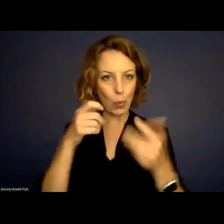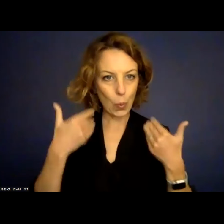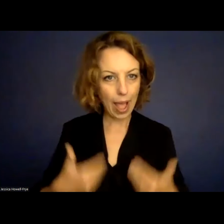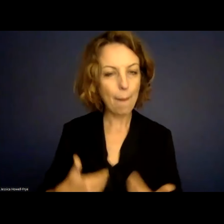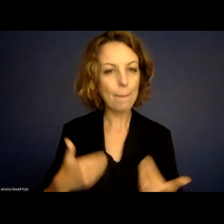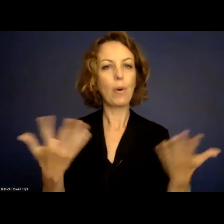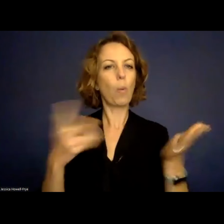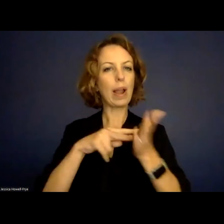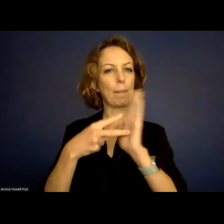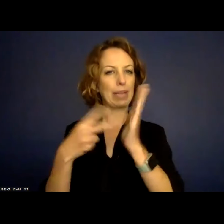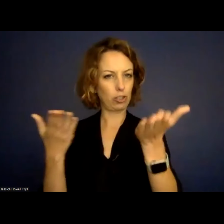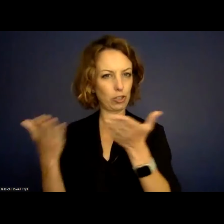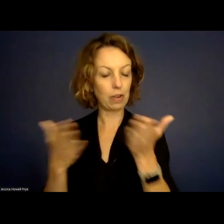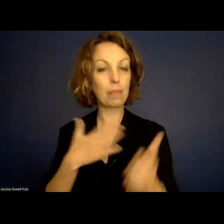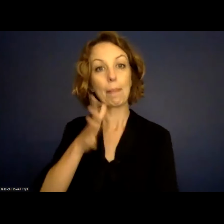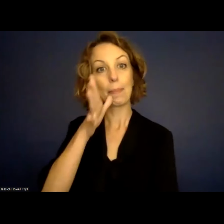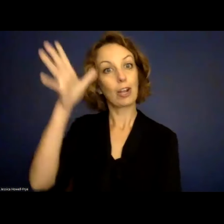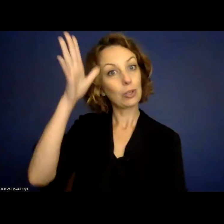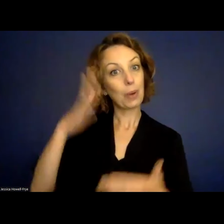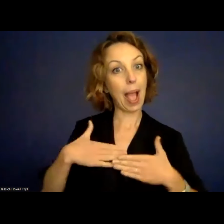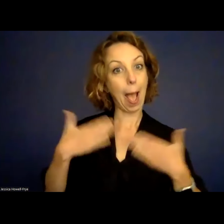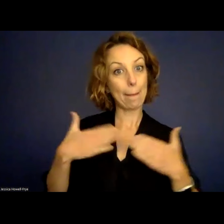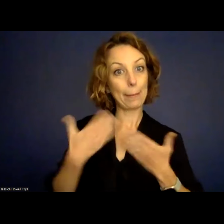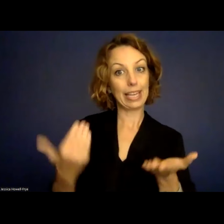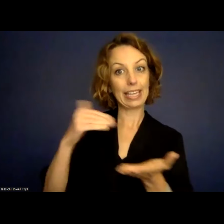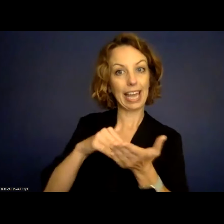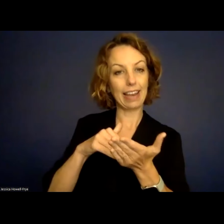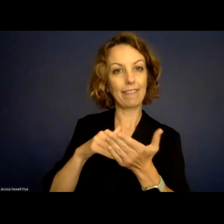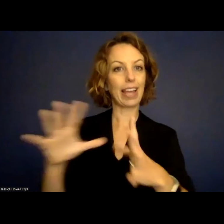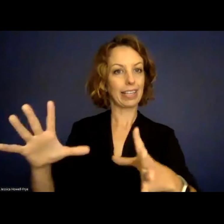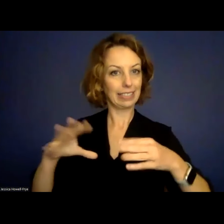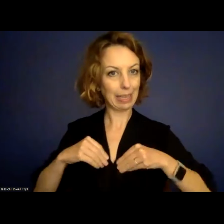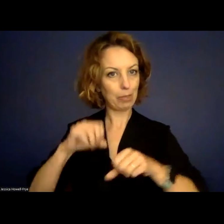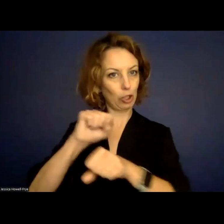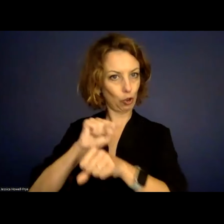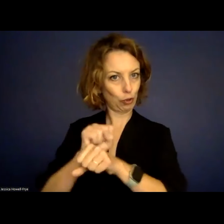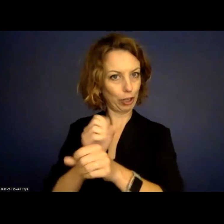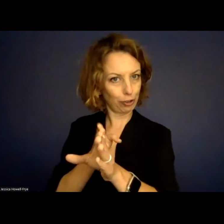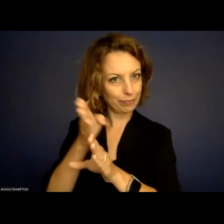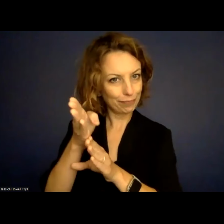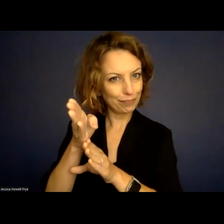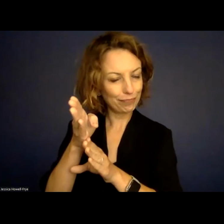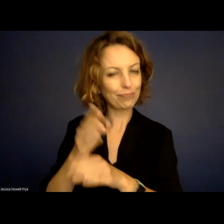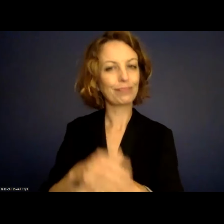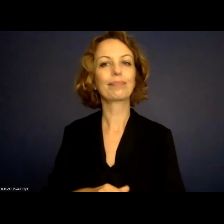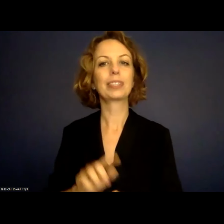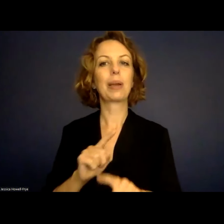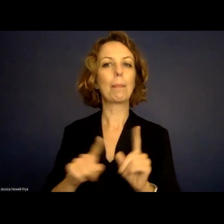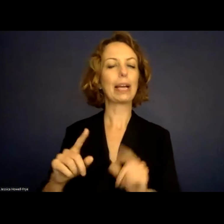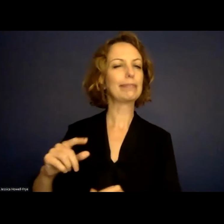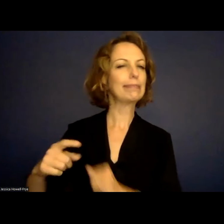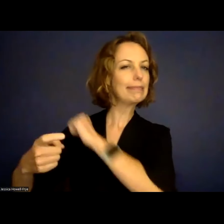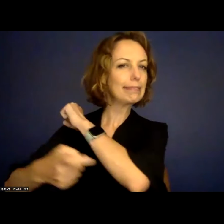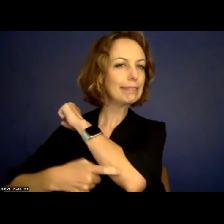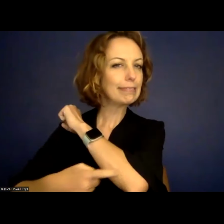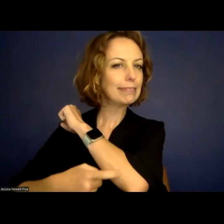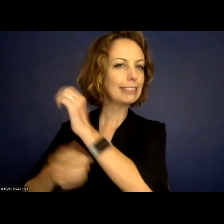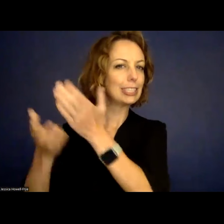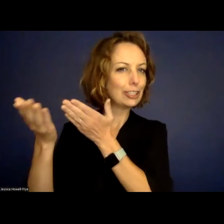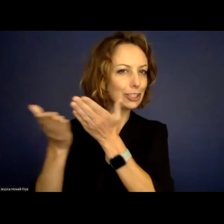service. My parents were happy again as I settled into a career of stability. But what the tug of service also does to